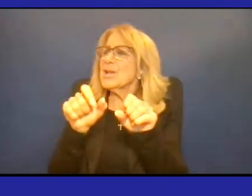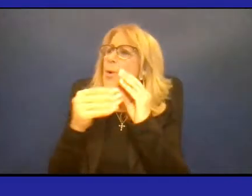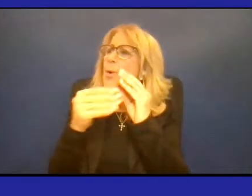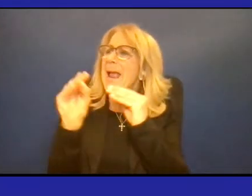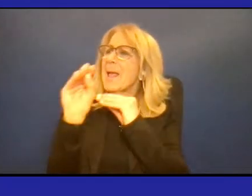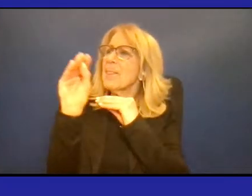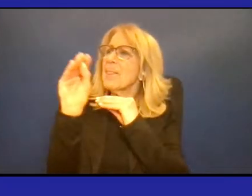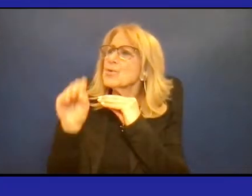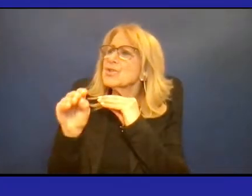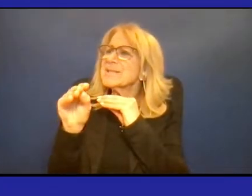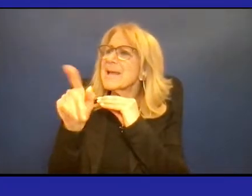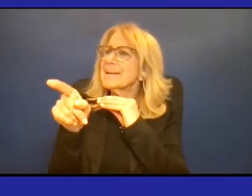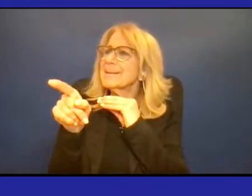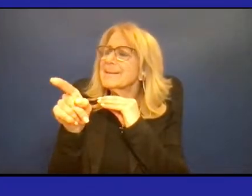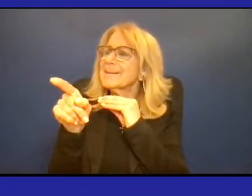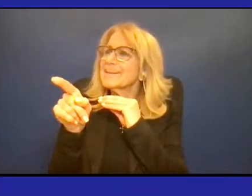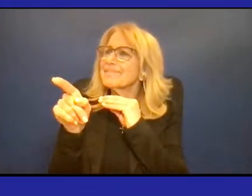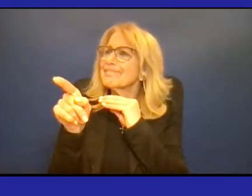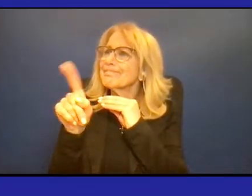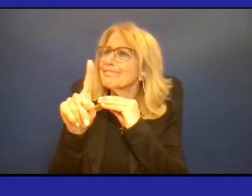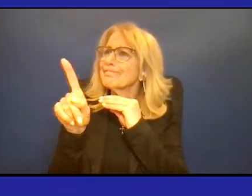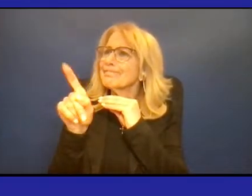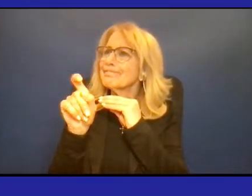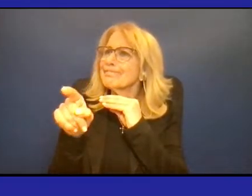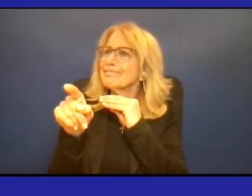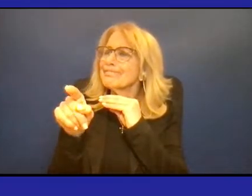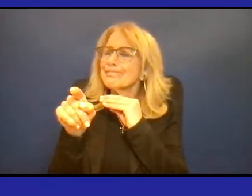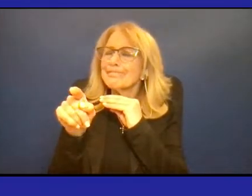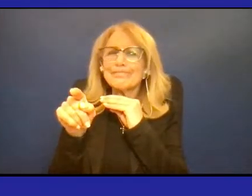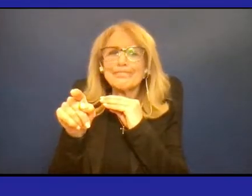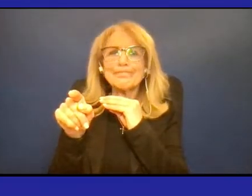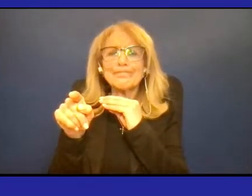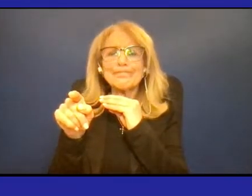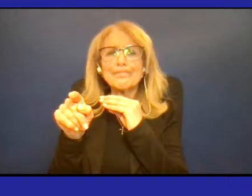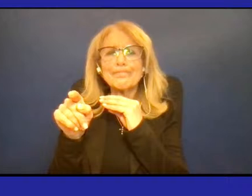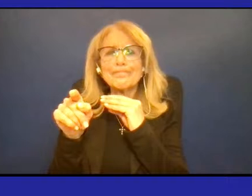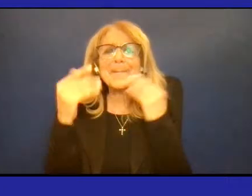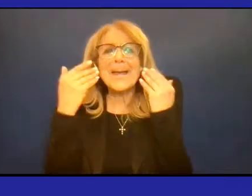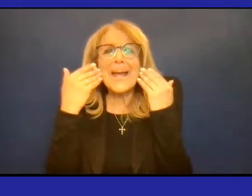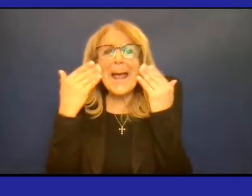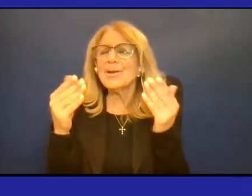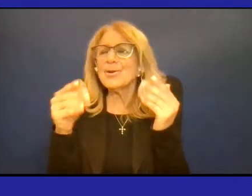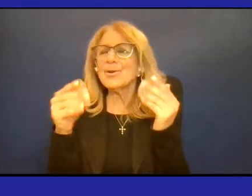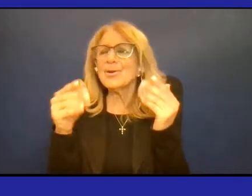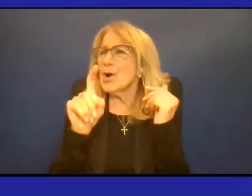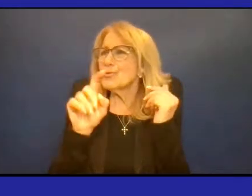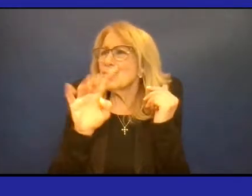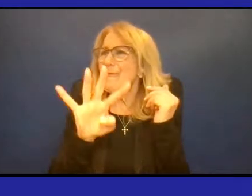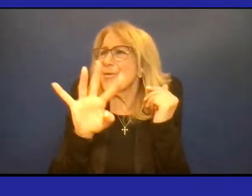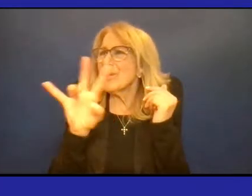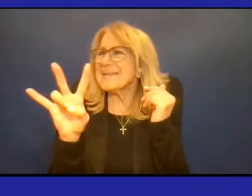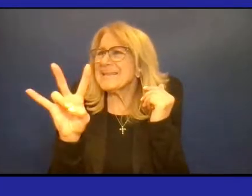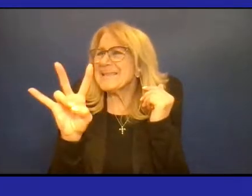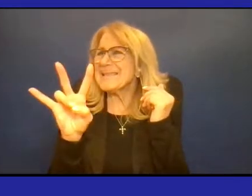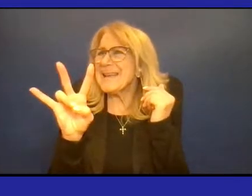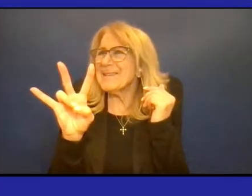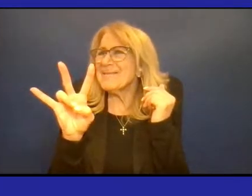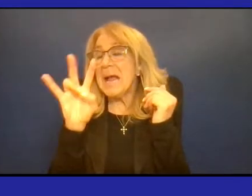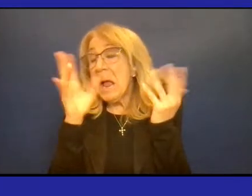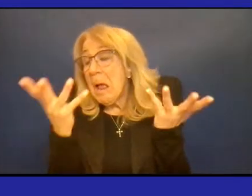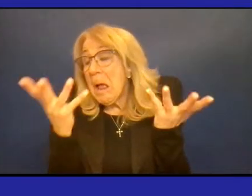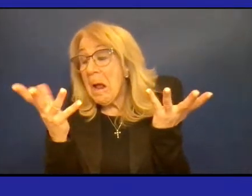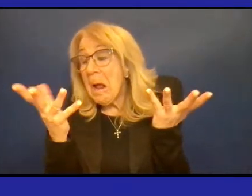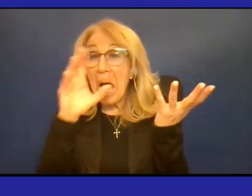for the report up? Because, you know, I don't know, 147 is probably out of, I'm guessing like, I don't